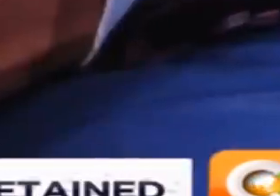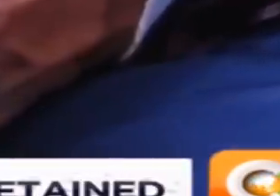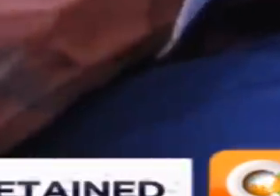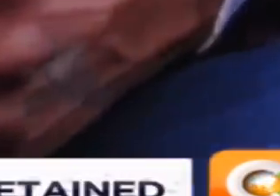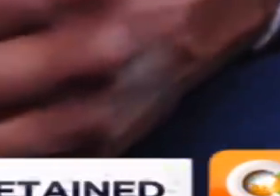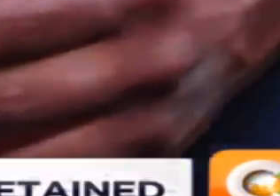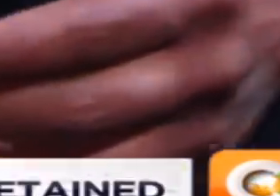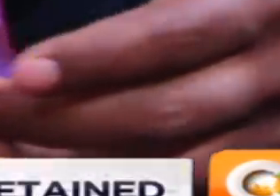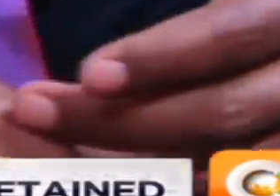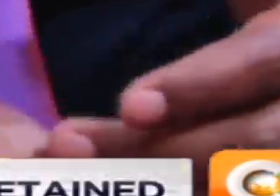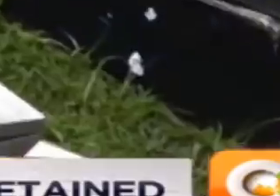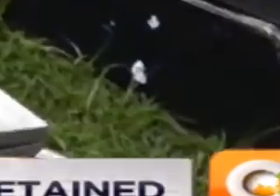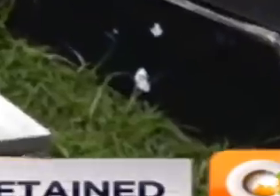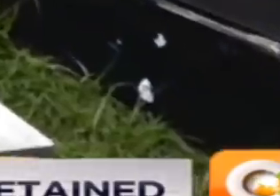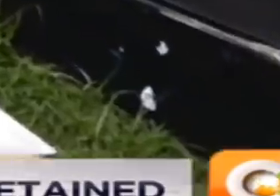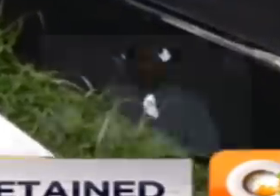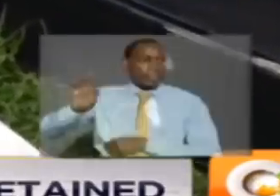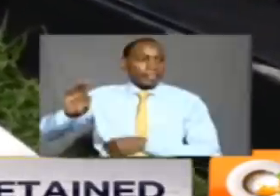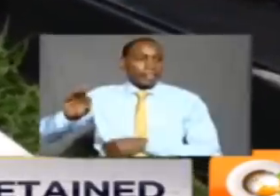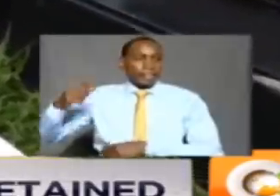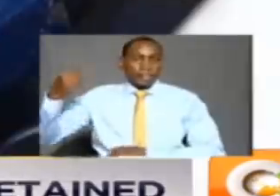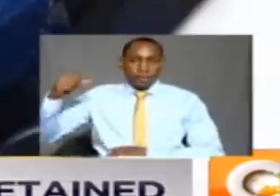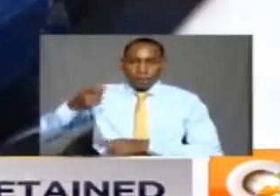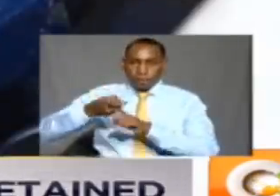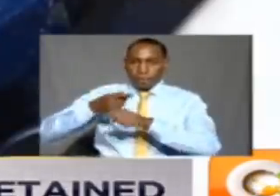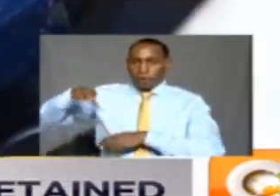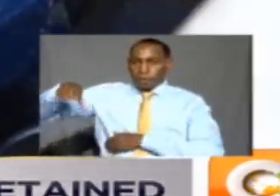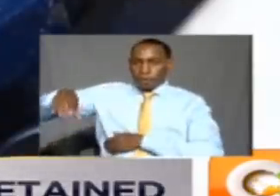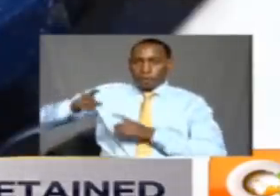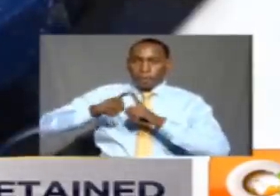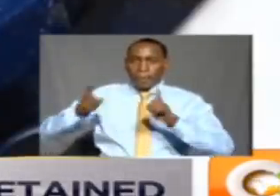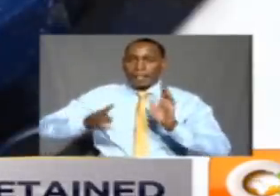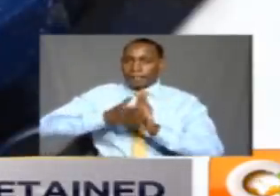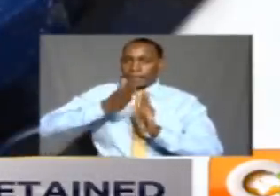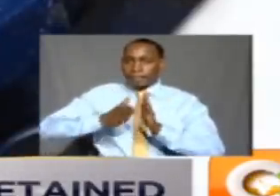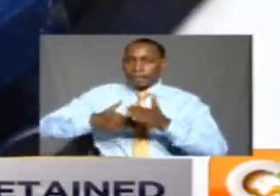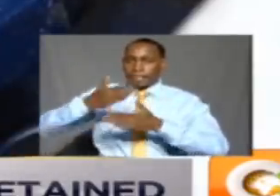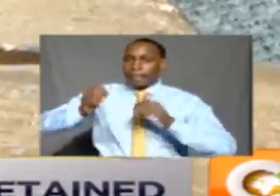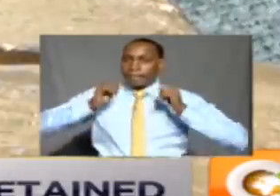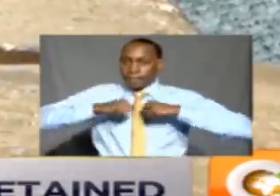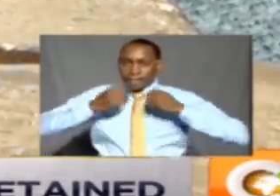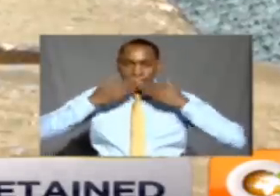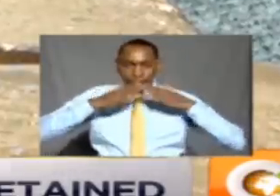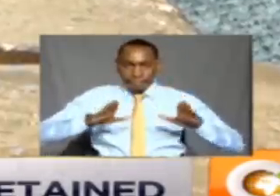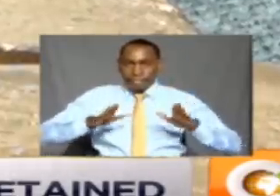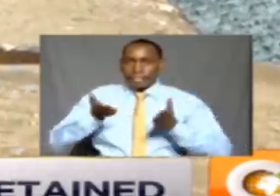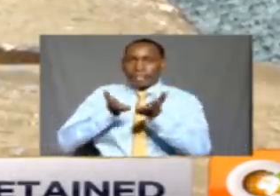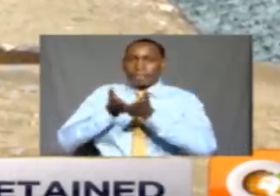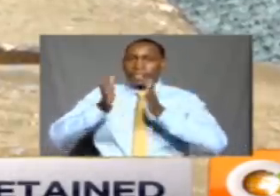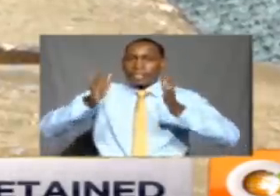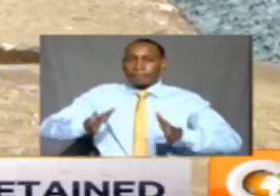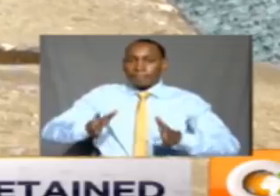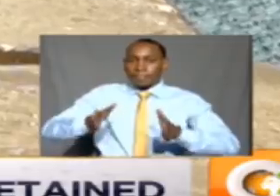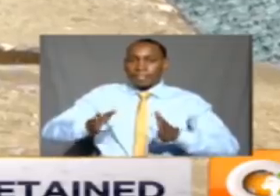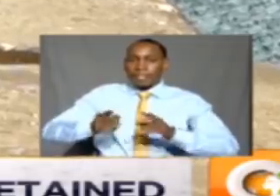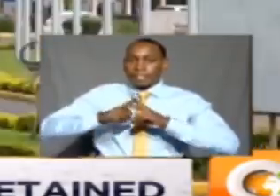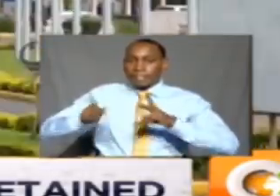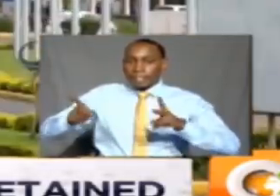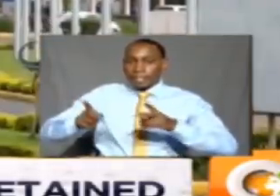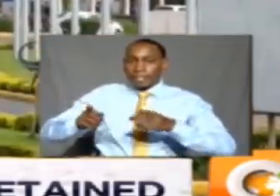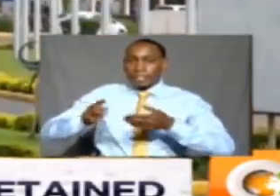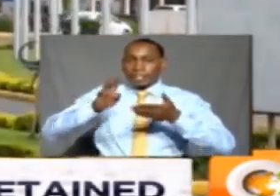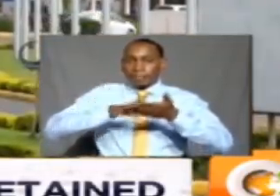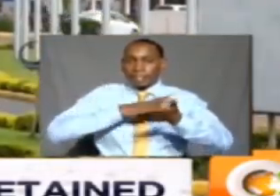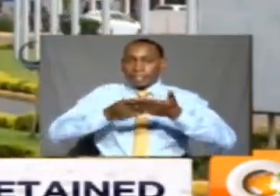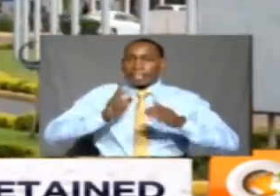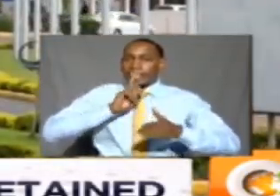to sell them at least 23 tons of gold from Congo. But immediately after striking the deal, the businessman allegedly activated his networks with